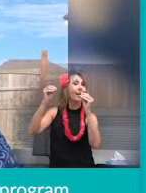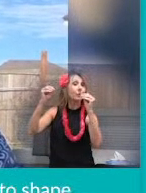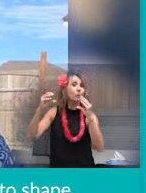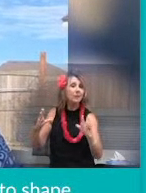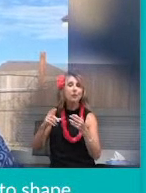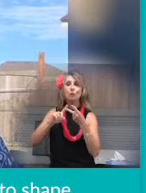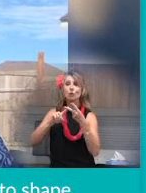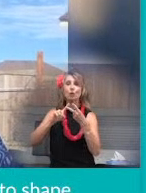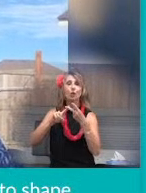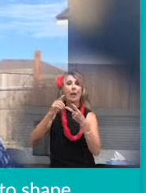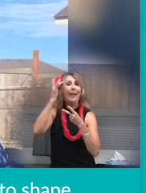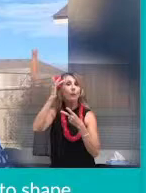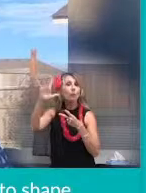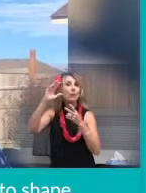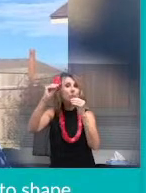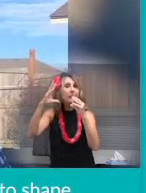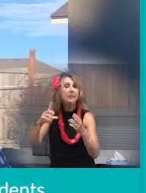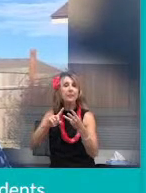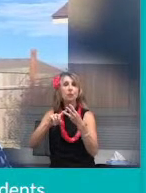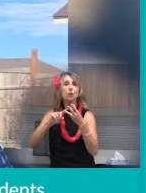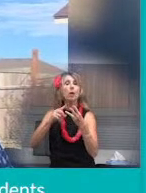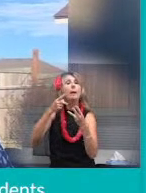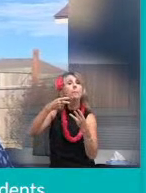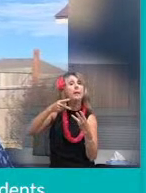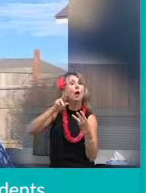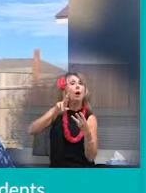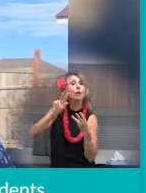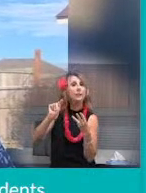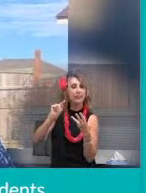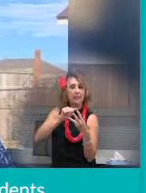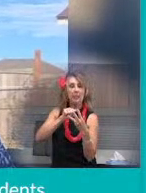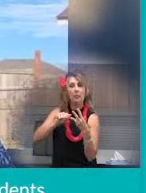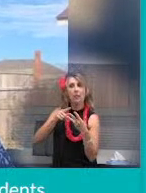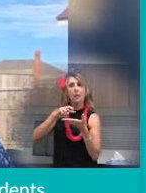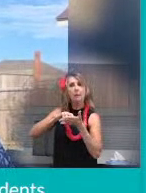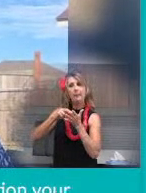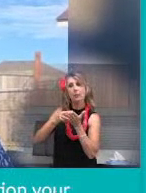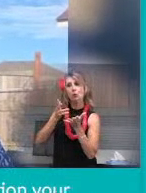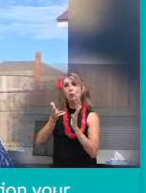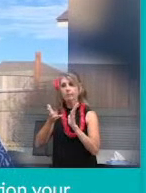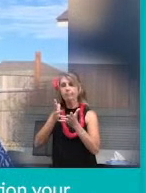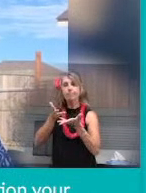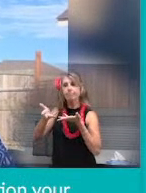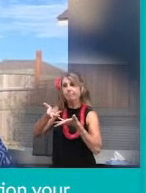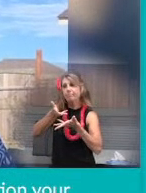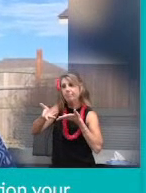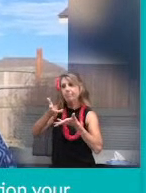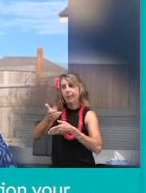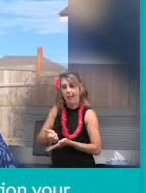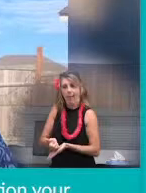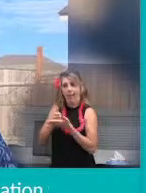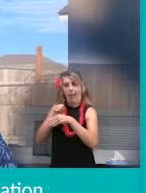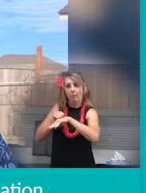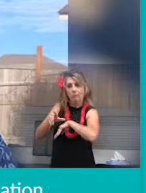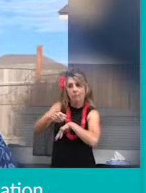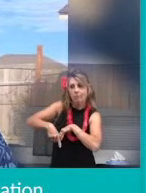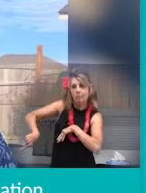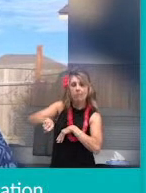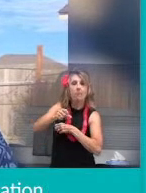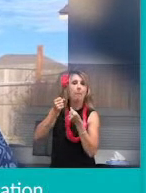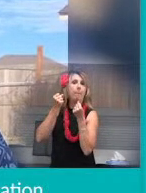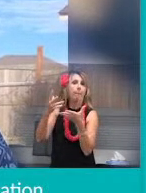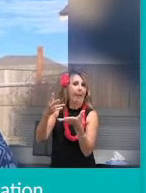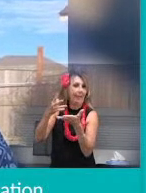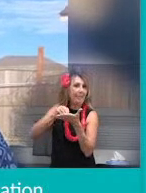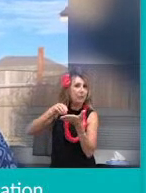and Program Resource teacher, she has helped to shape and inspire generations of students. Thank you, Karen, for your dedication, your passion,